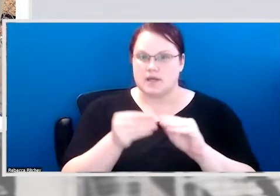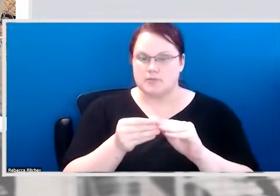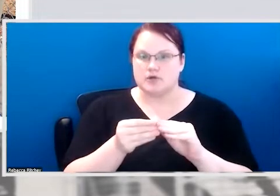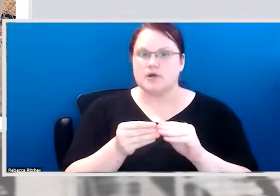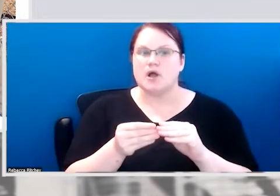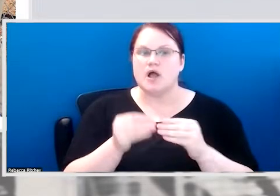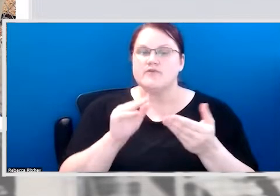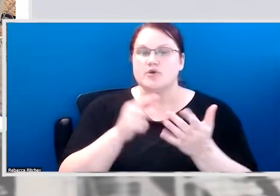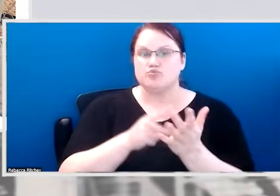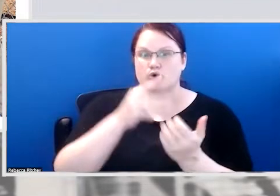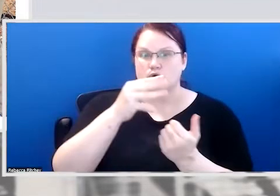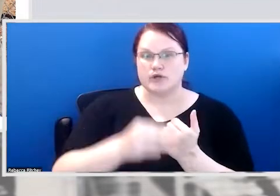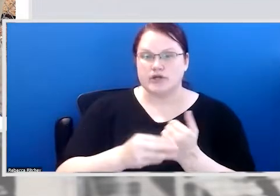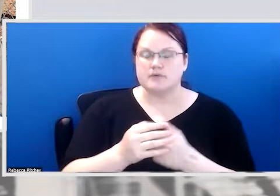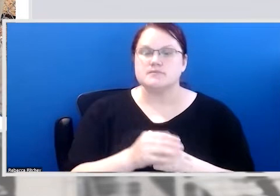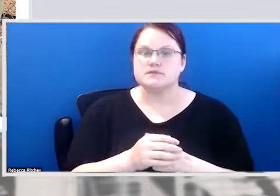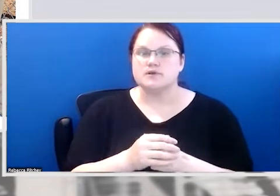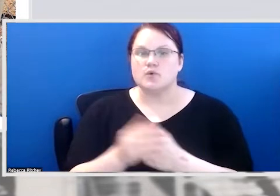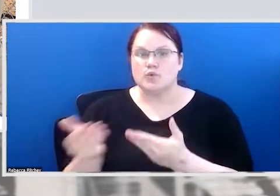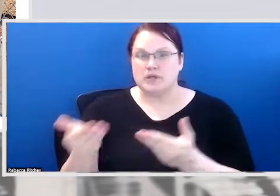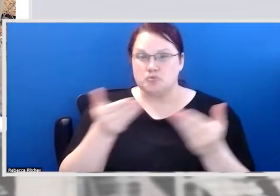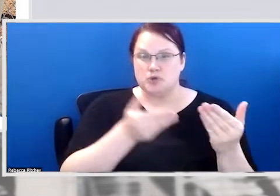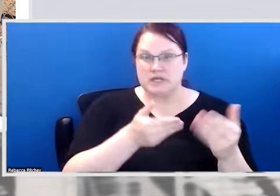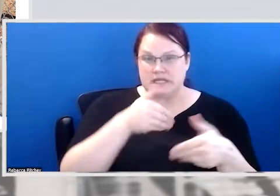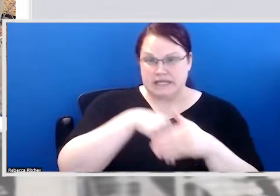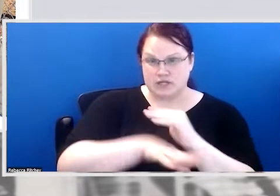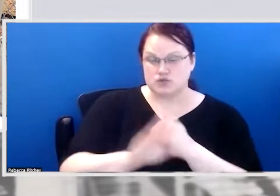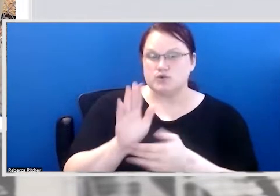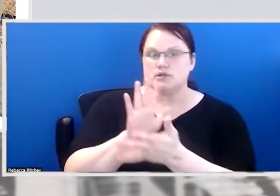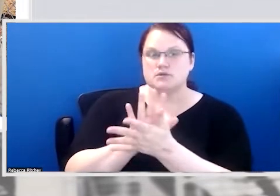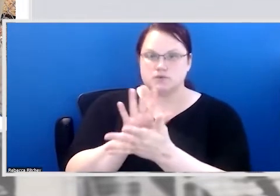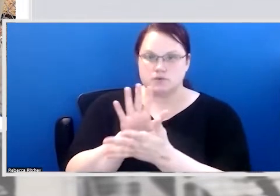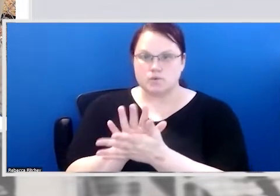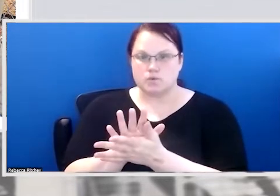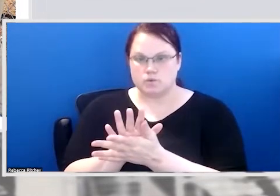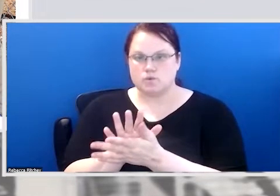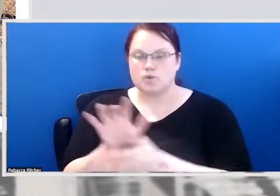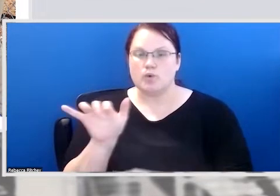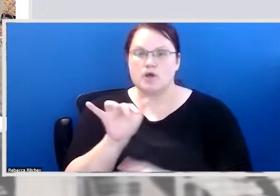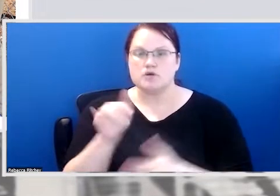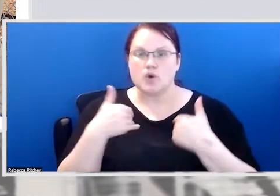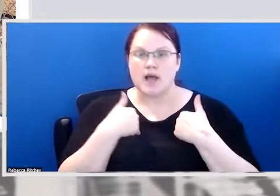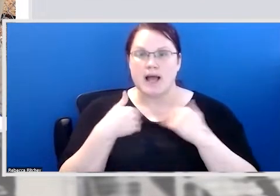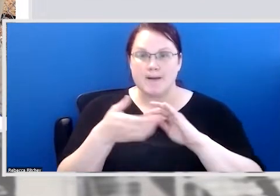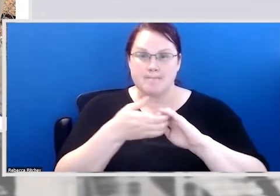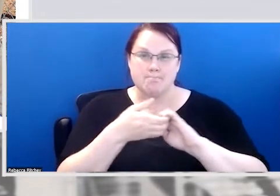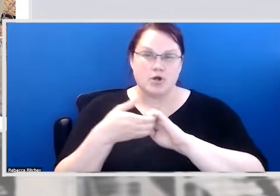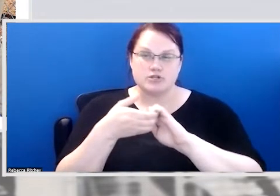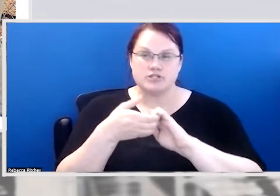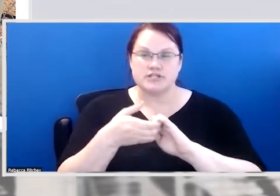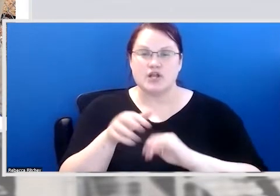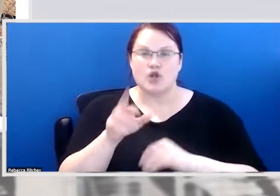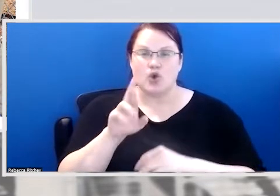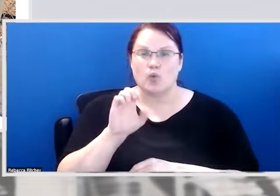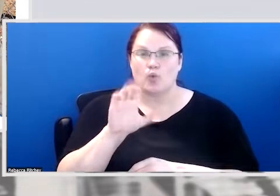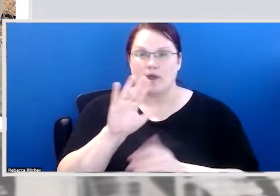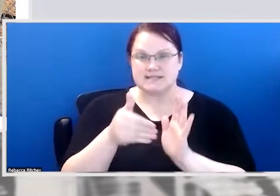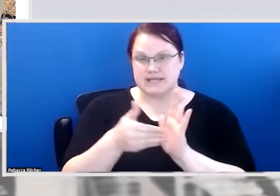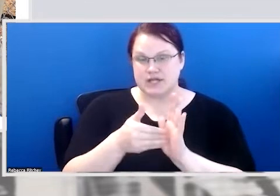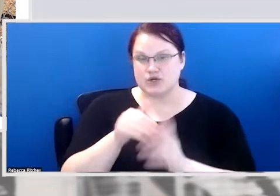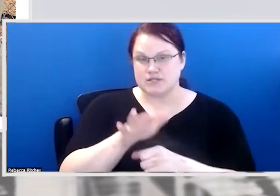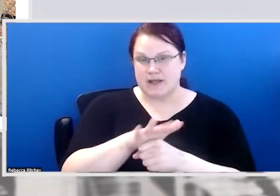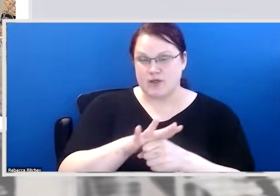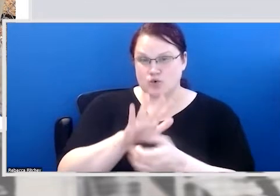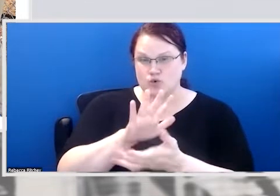programs. We bring our programming into the schools. We also have partnerships between our rec centers and their local school. A